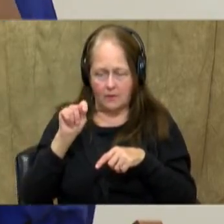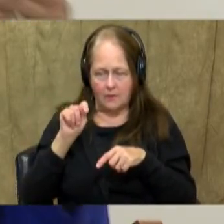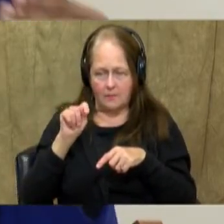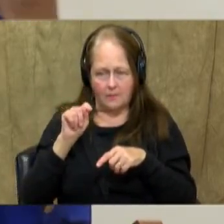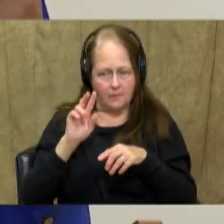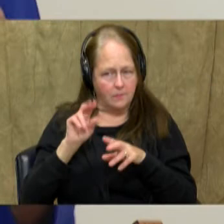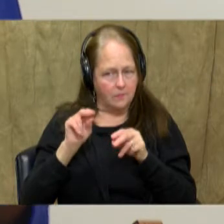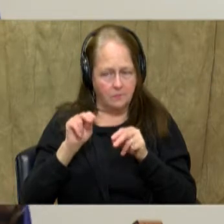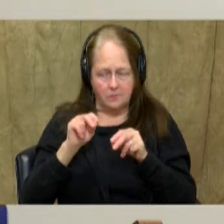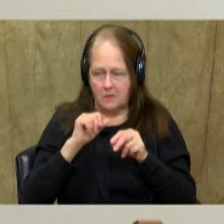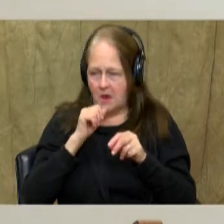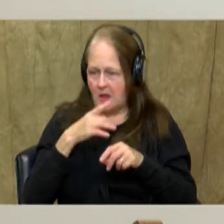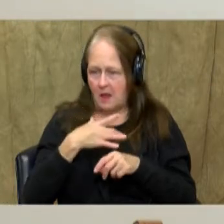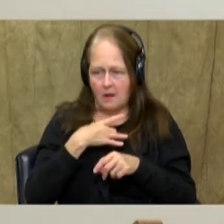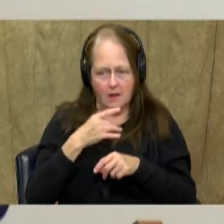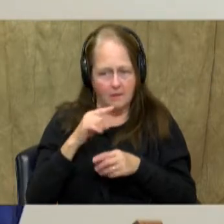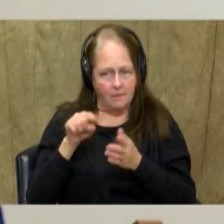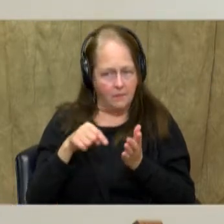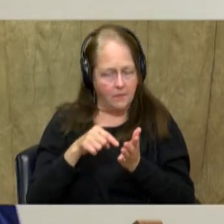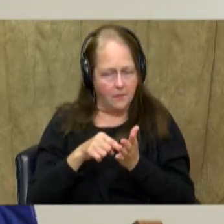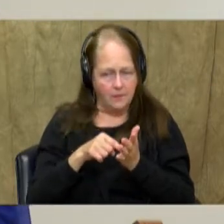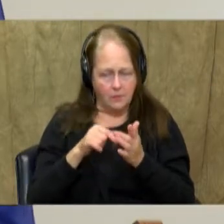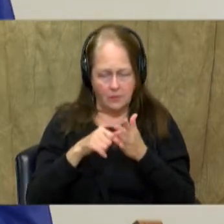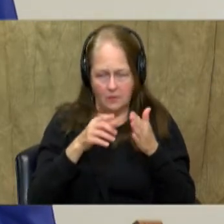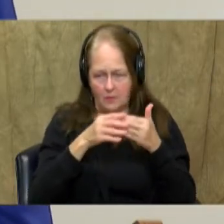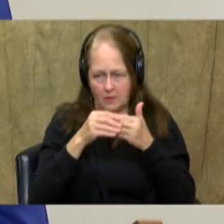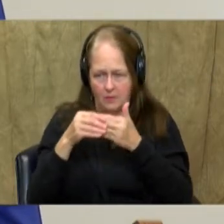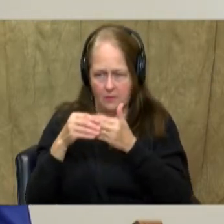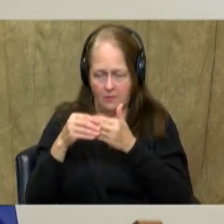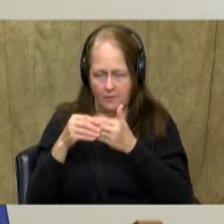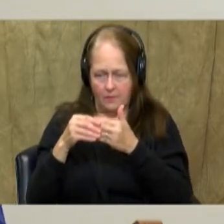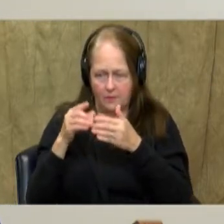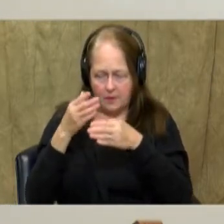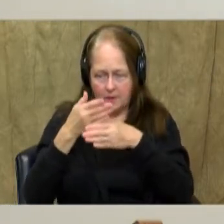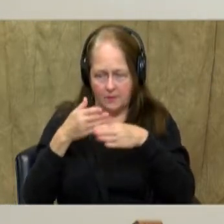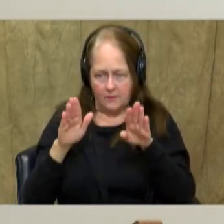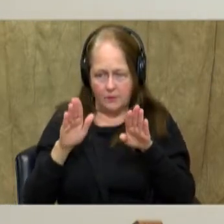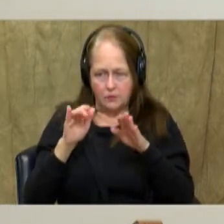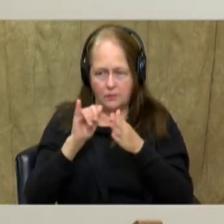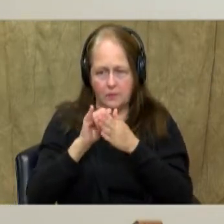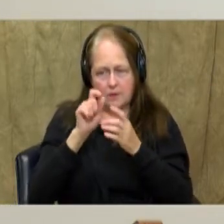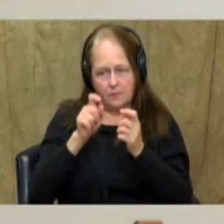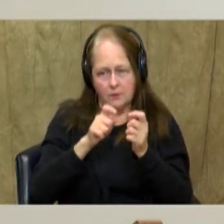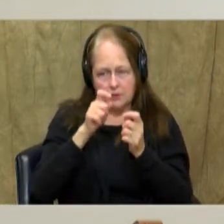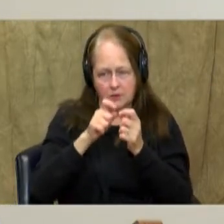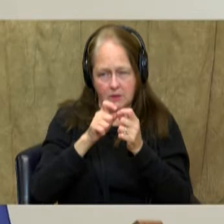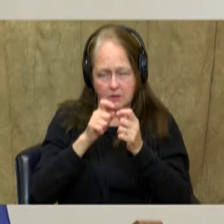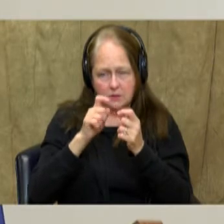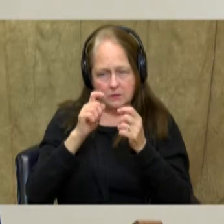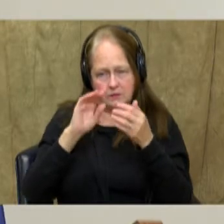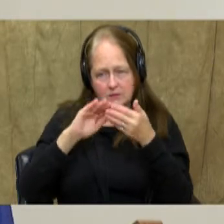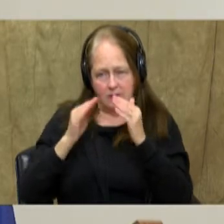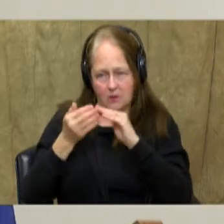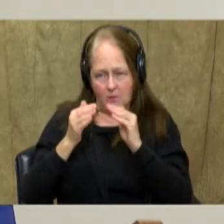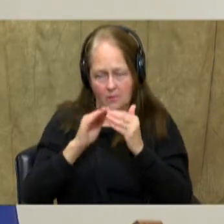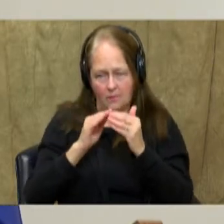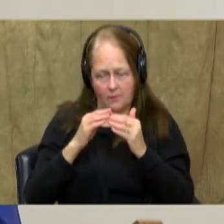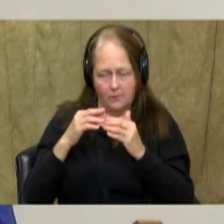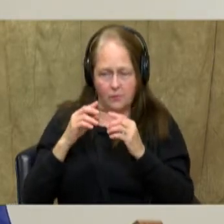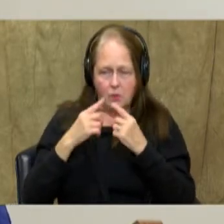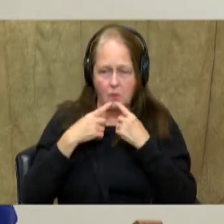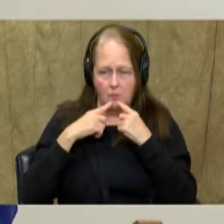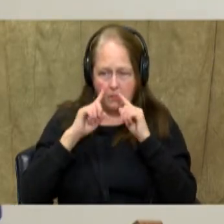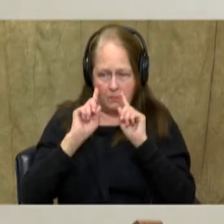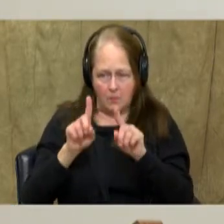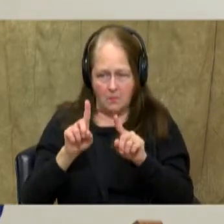like, I'm not liking this. And this led to a division of this particular city. Response to the